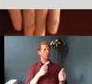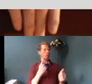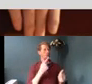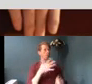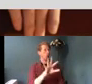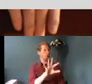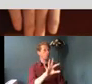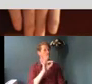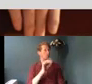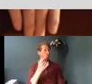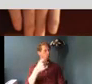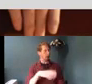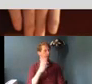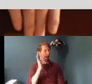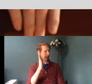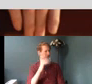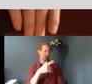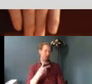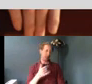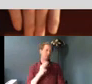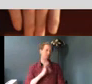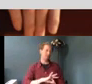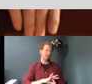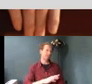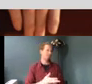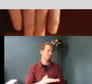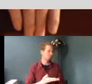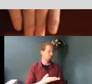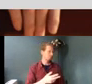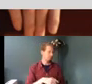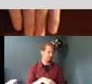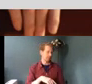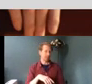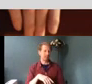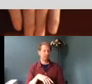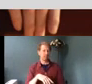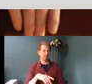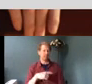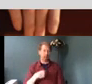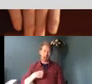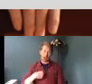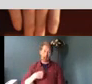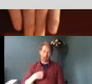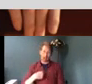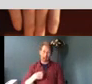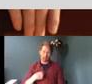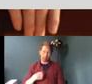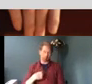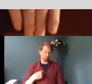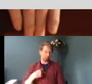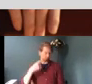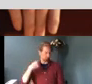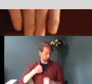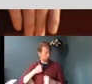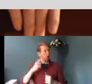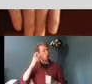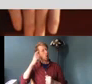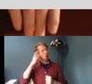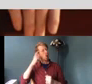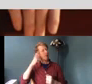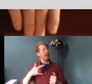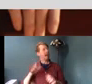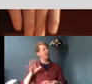selected to give these doctoral inaugural lectures. So, I can speak specifically for College of Life Sciences, which is my own college, is